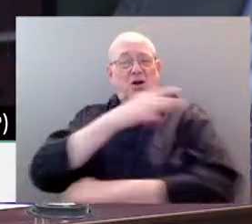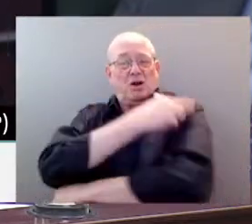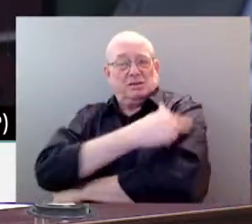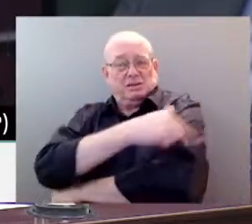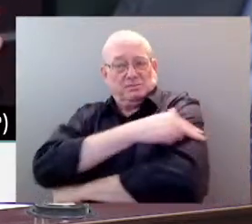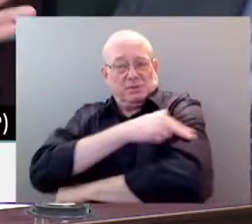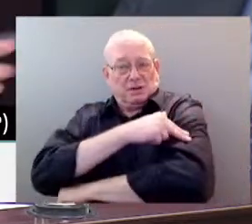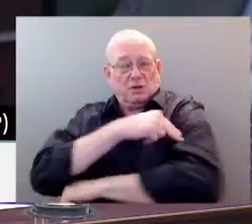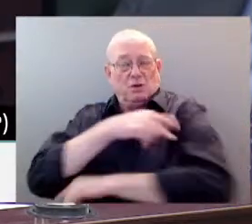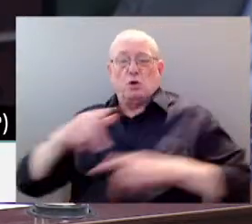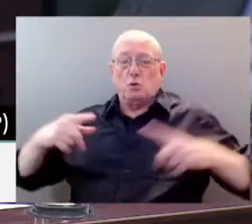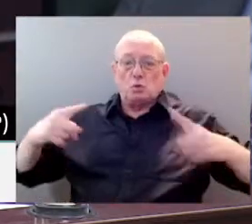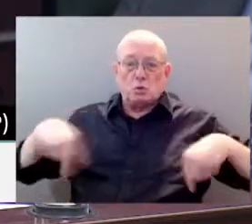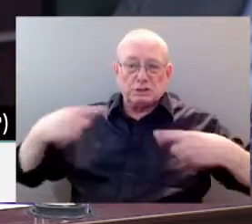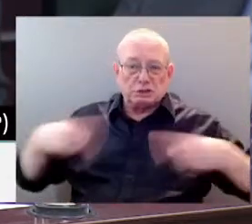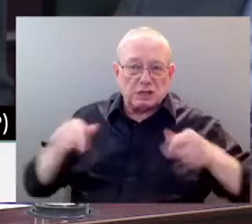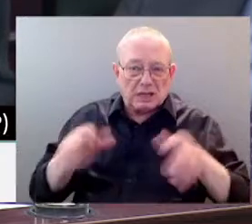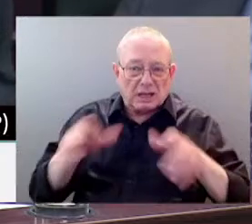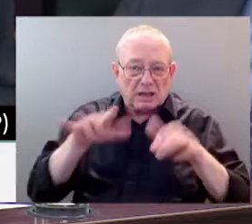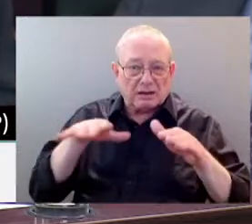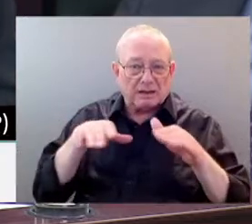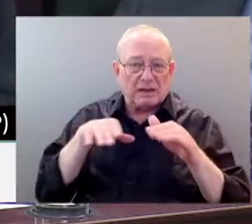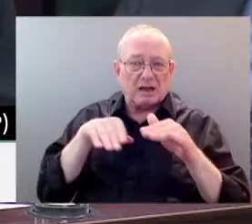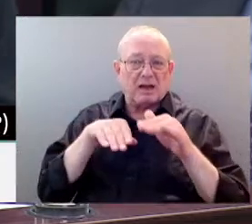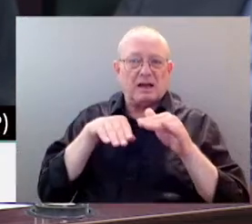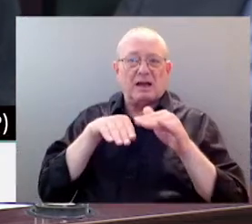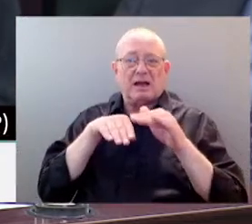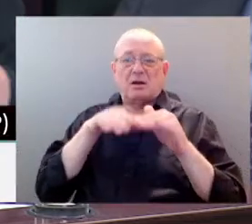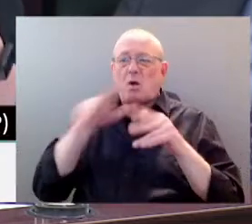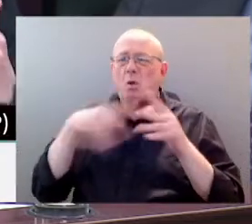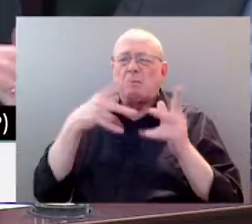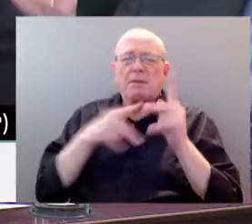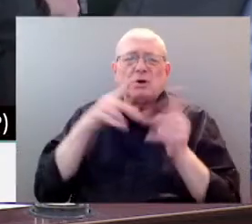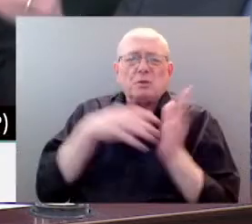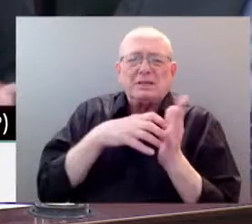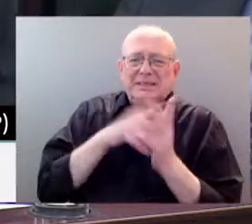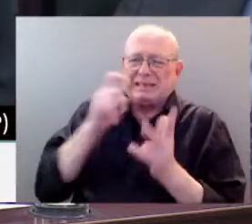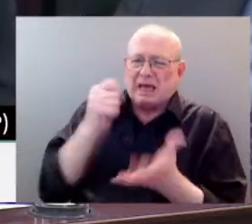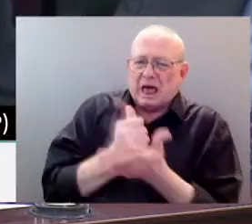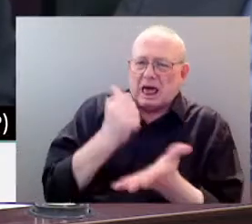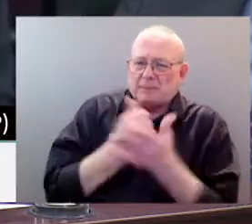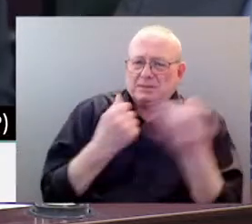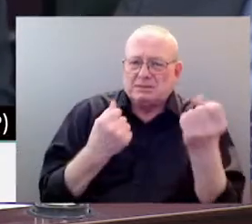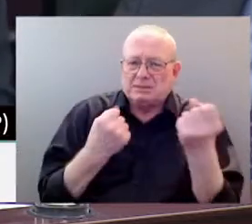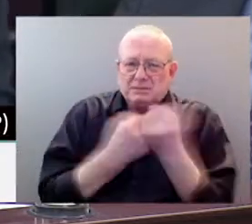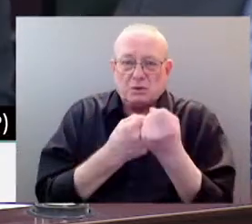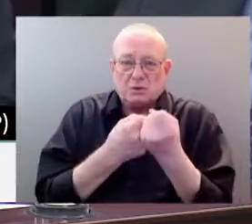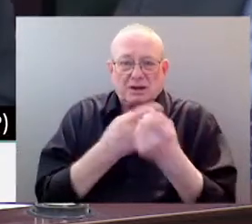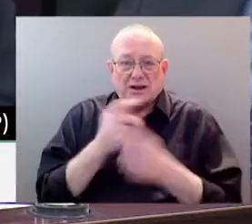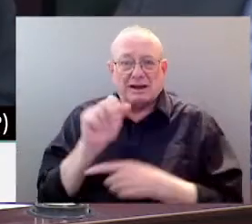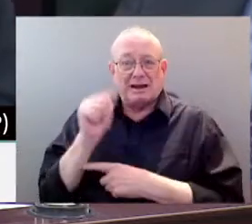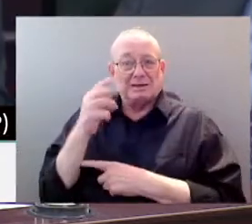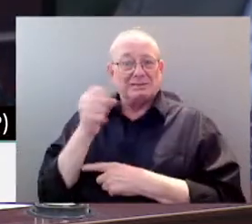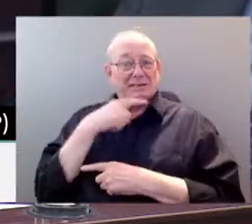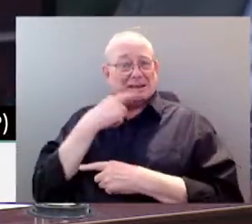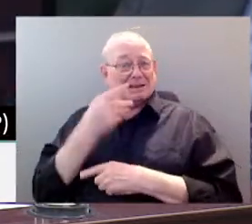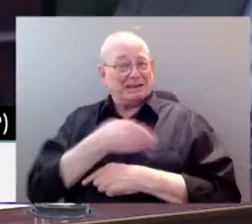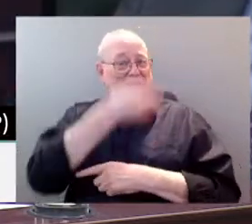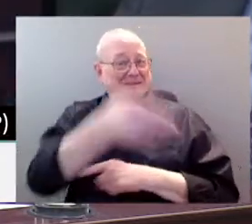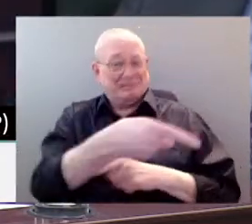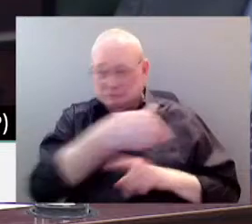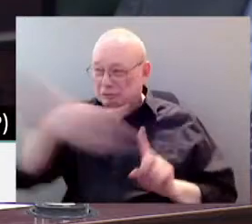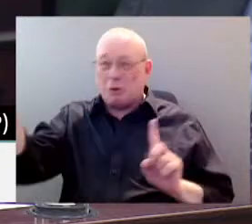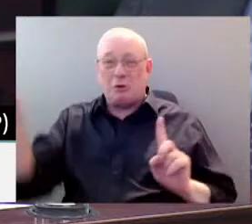vulnerable Along Came AHS staff to tell them it was time to go and handed them a list little did they know they would be dumped in a